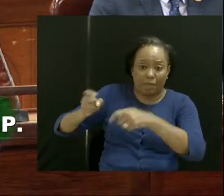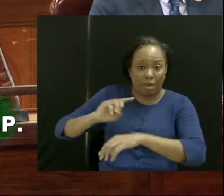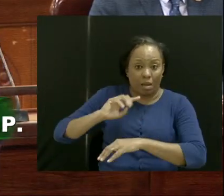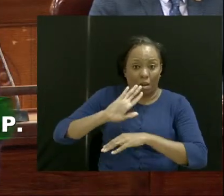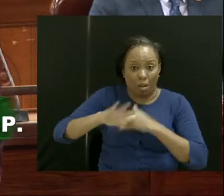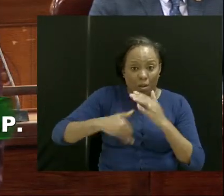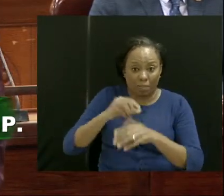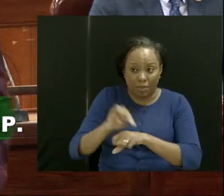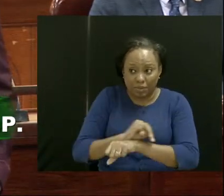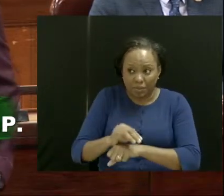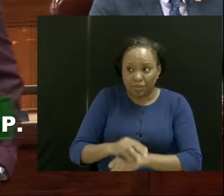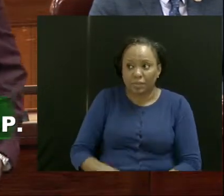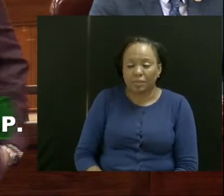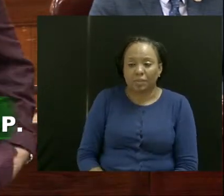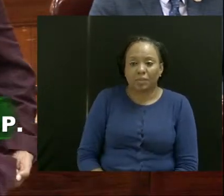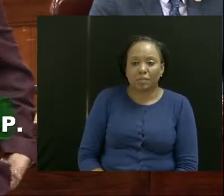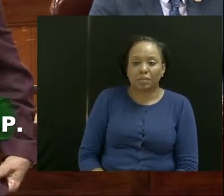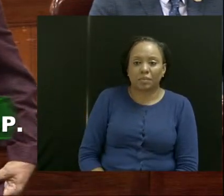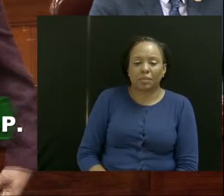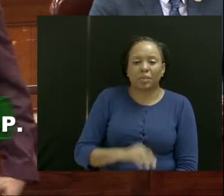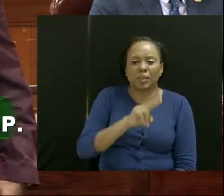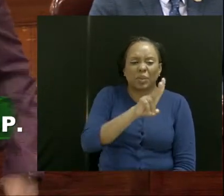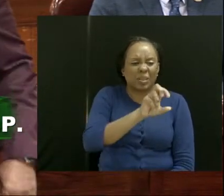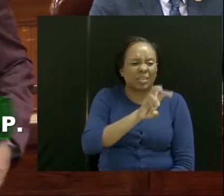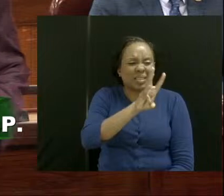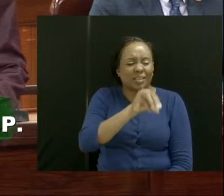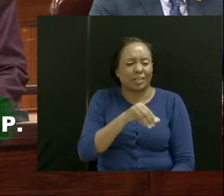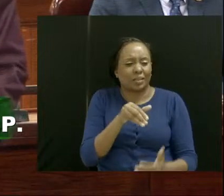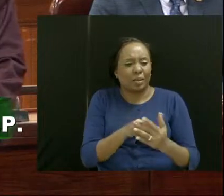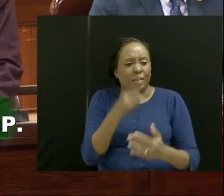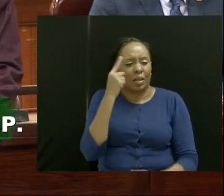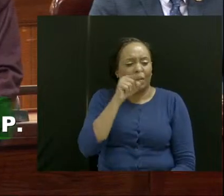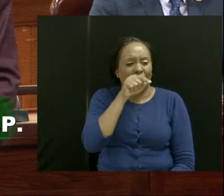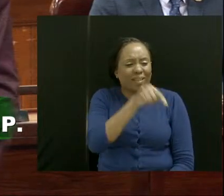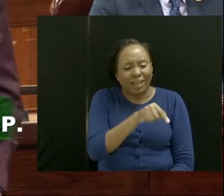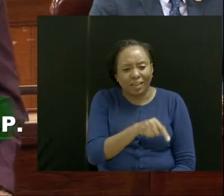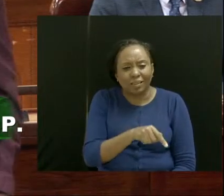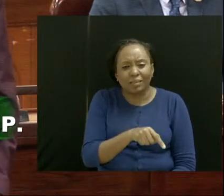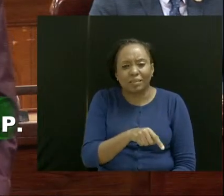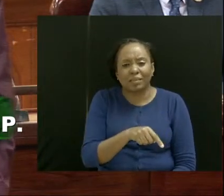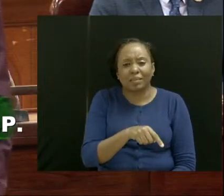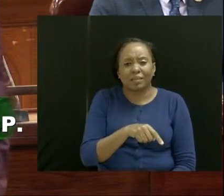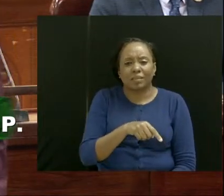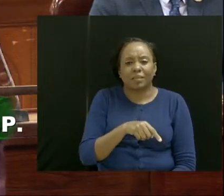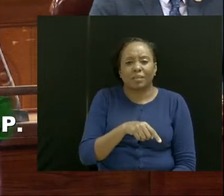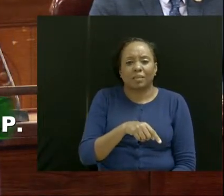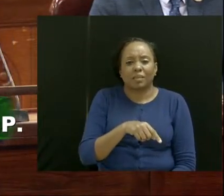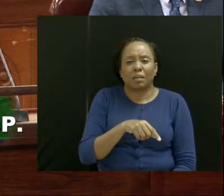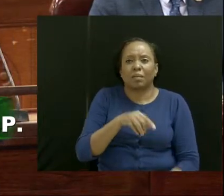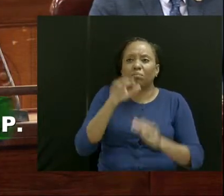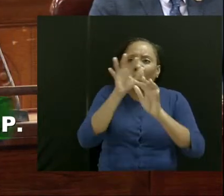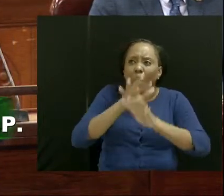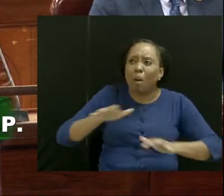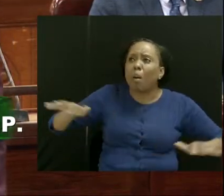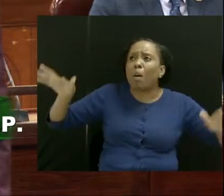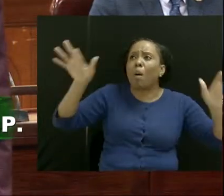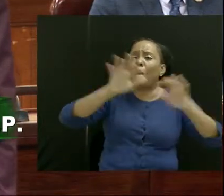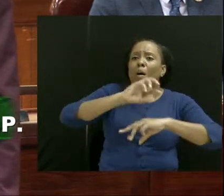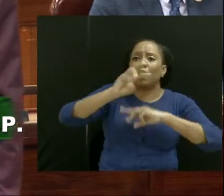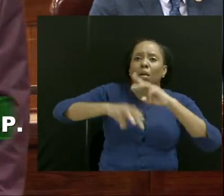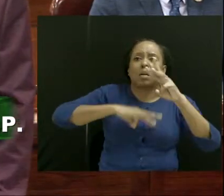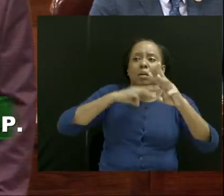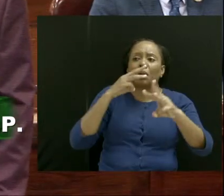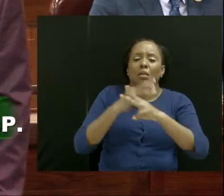260,000 to a sector that generates globally